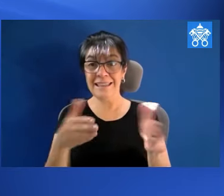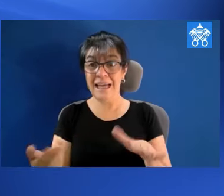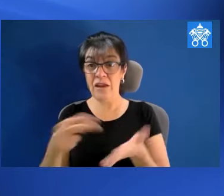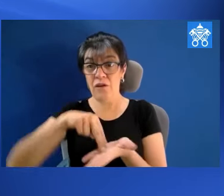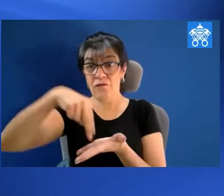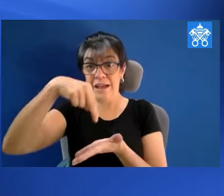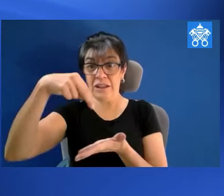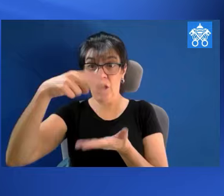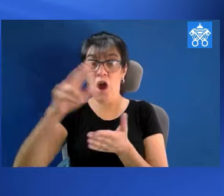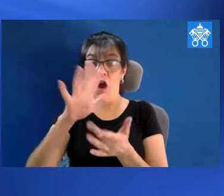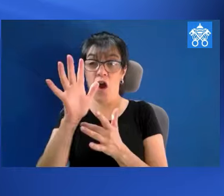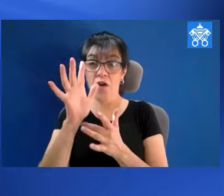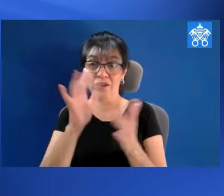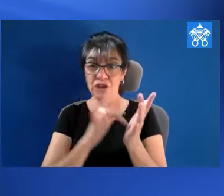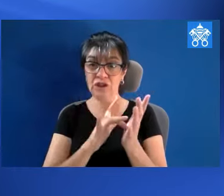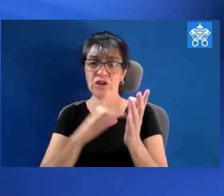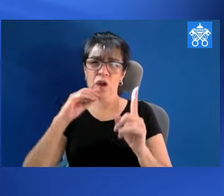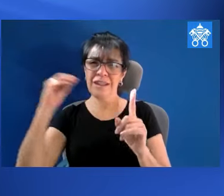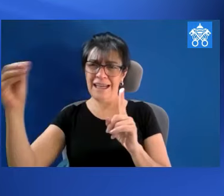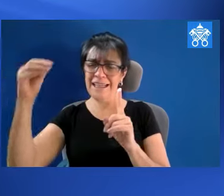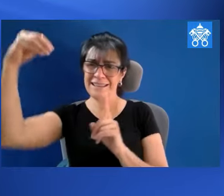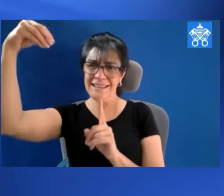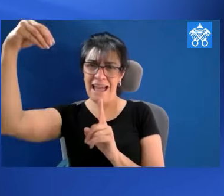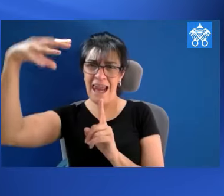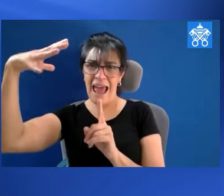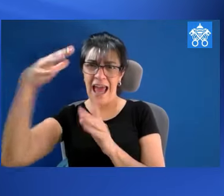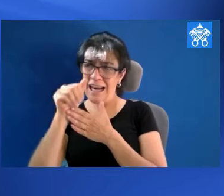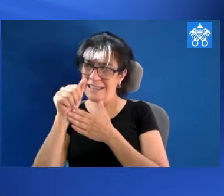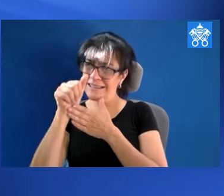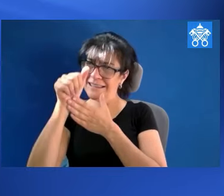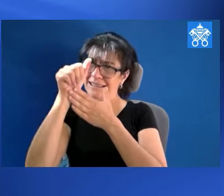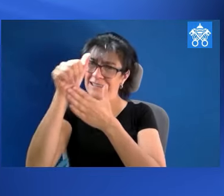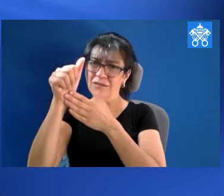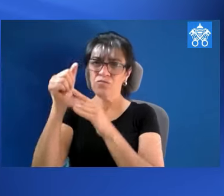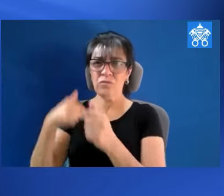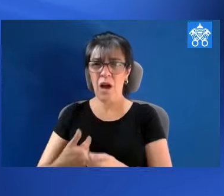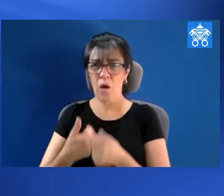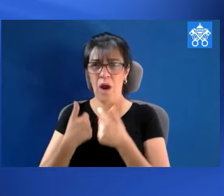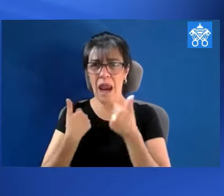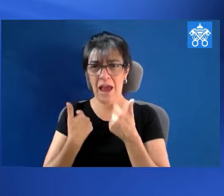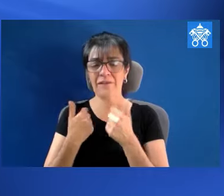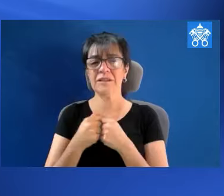and resurrection of Jesus is the beacon that enlightens all of the Bible and of our life.